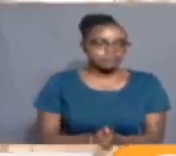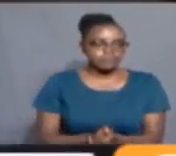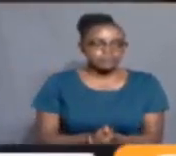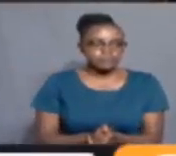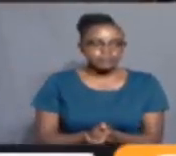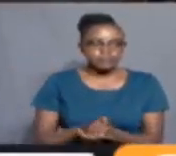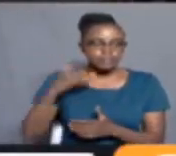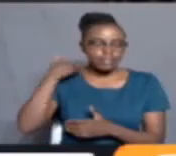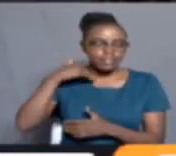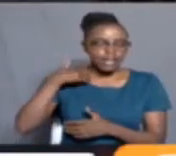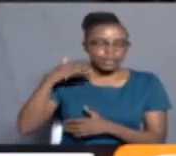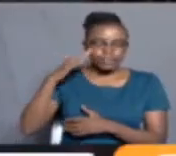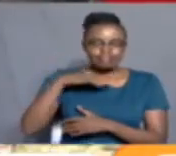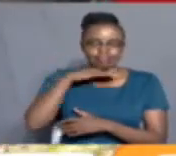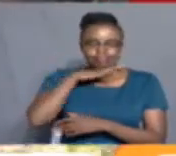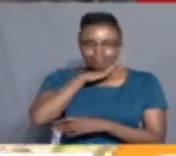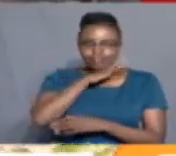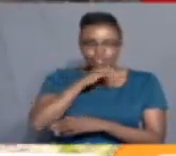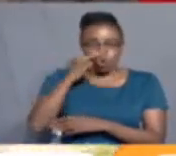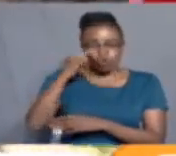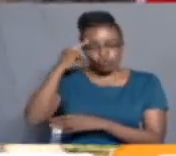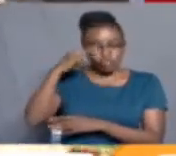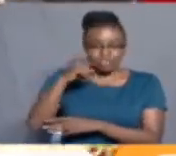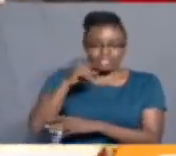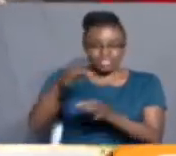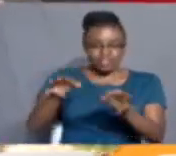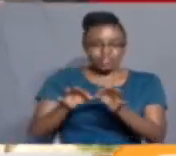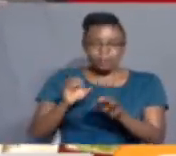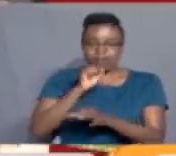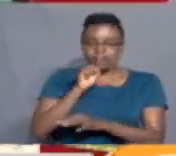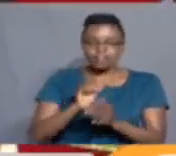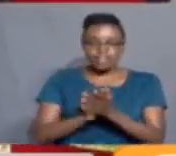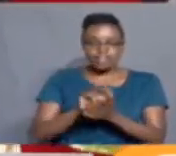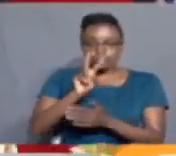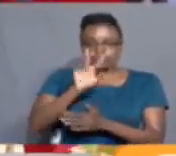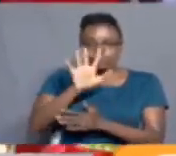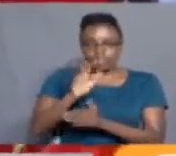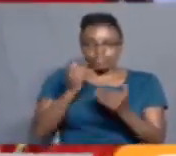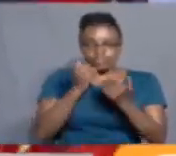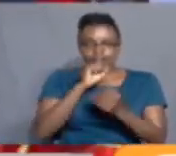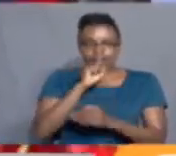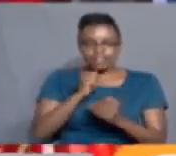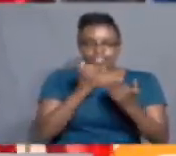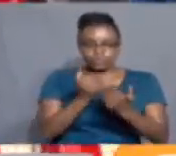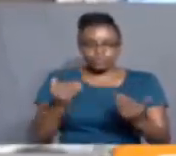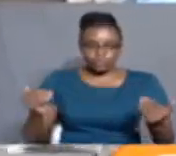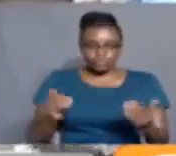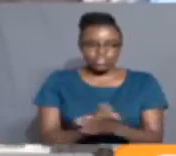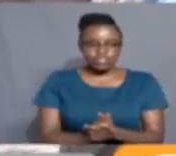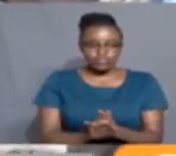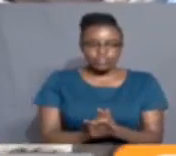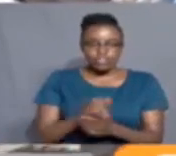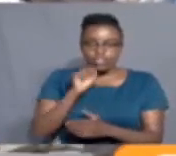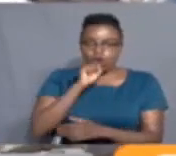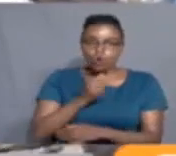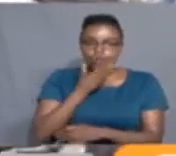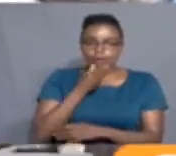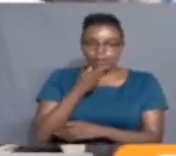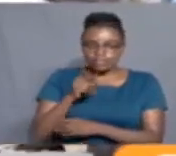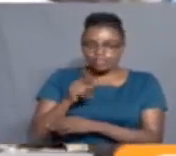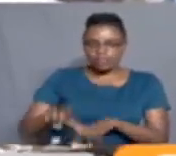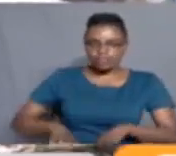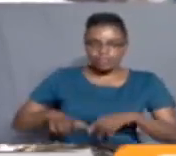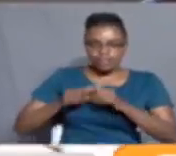The Dandora dump site has been home to this family of a grandfather and his 25 grandchildren. The old man has been here